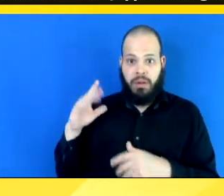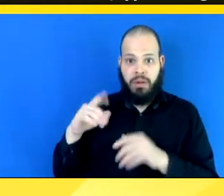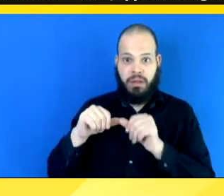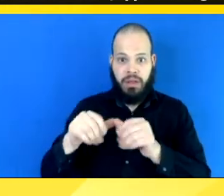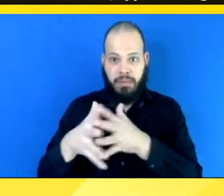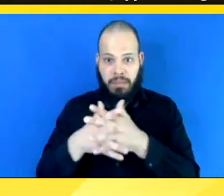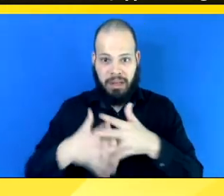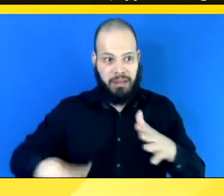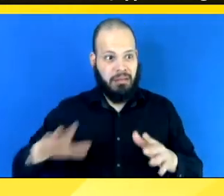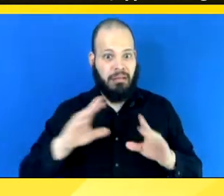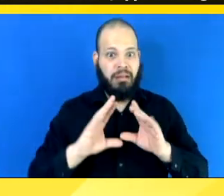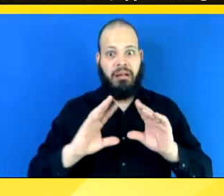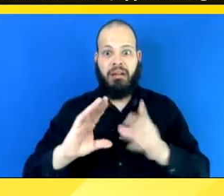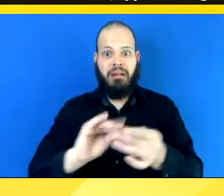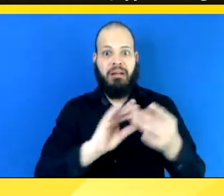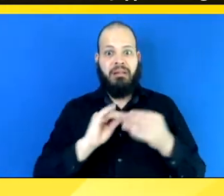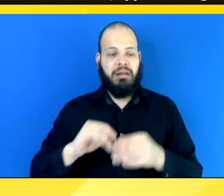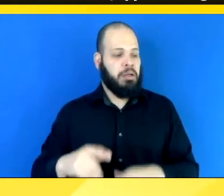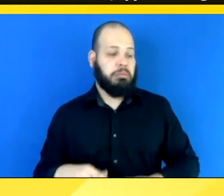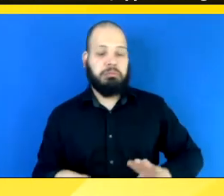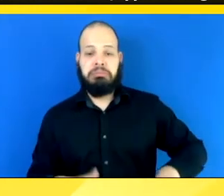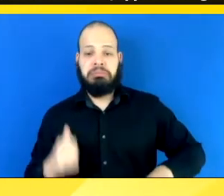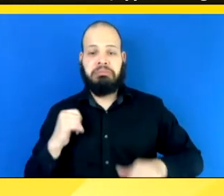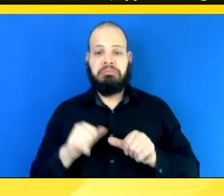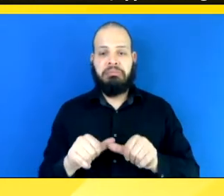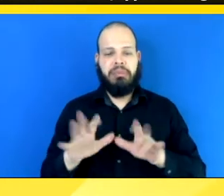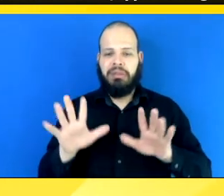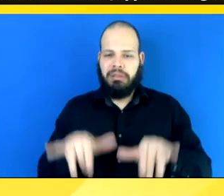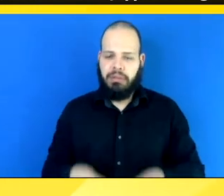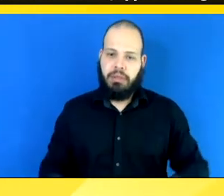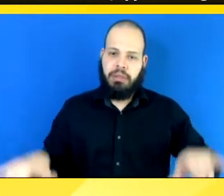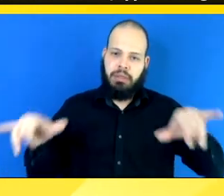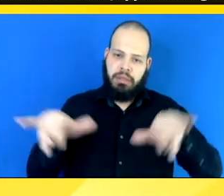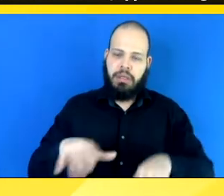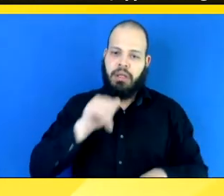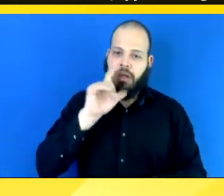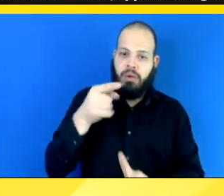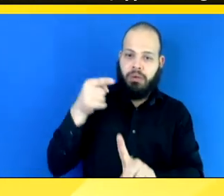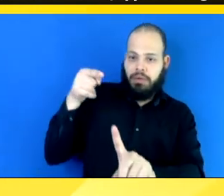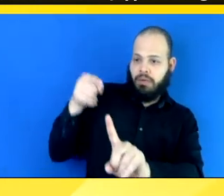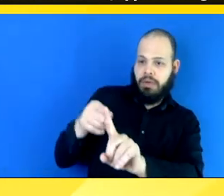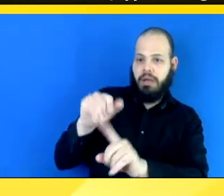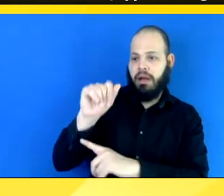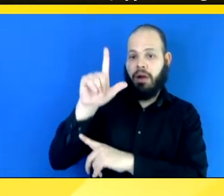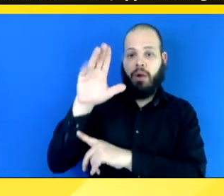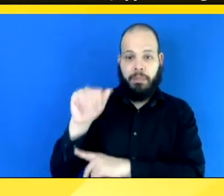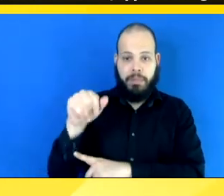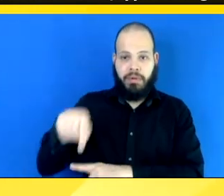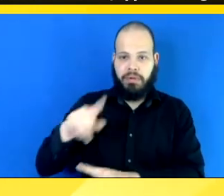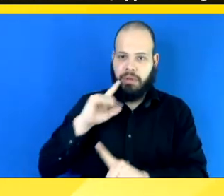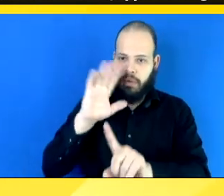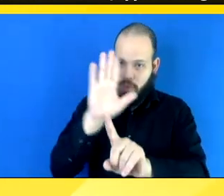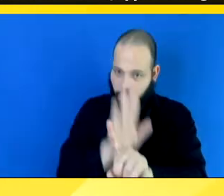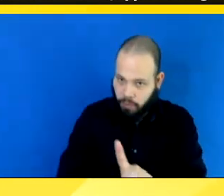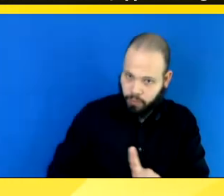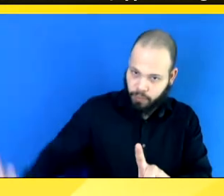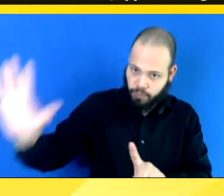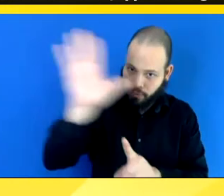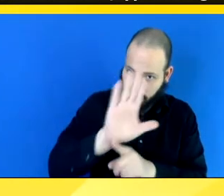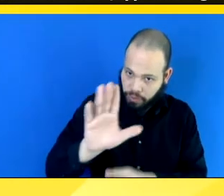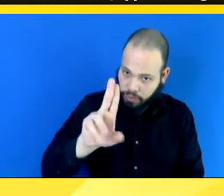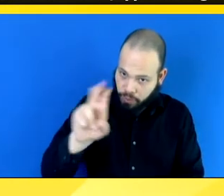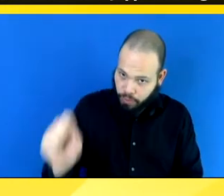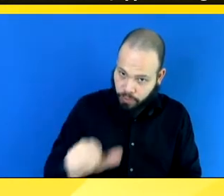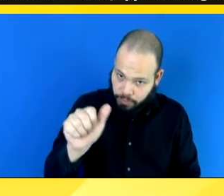together, not just in Alabama, but across the country. And we have to continue fighting, no matter what happens with this